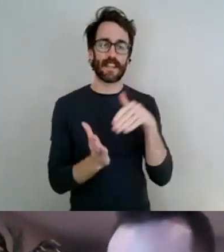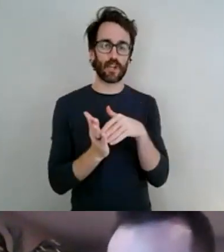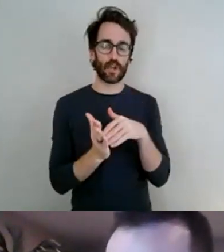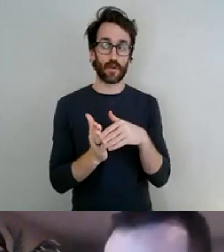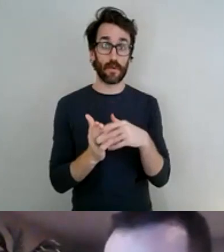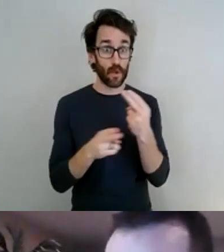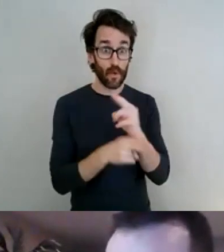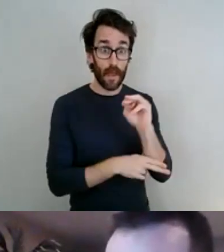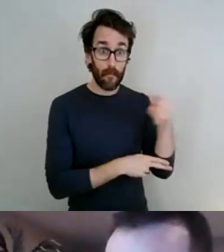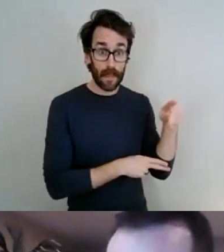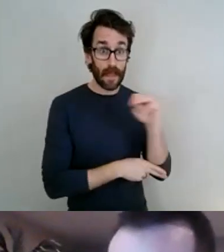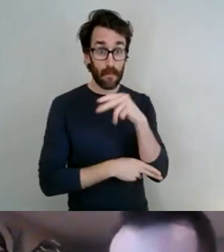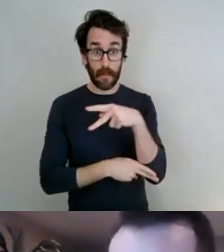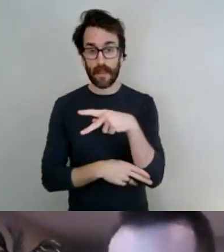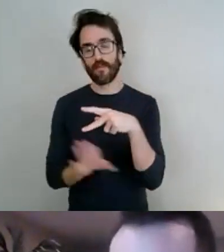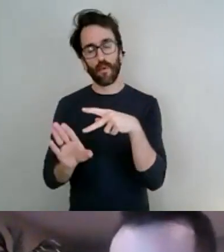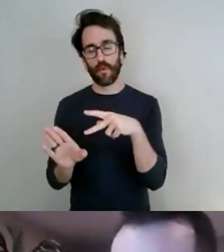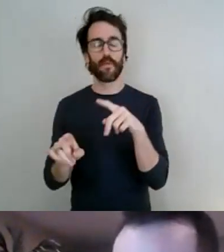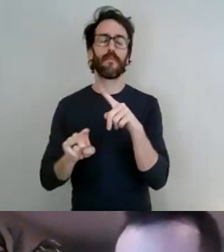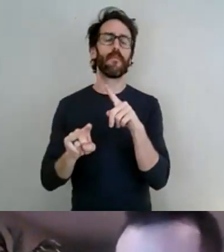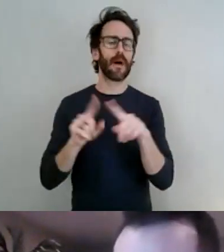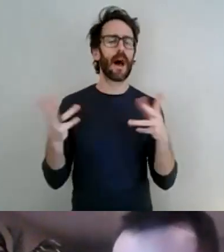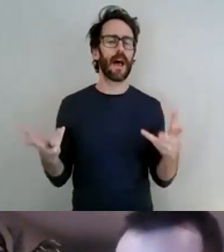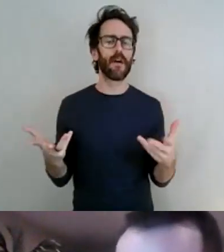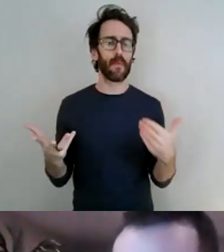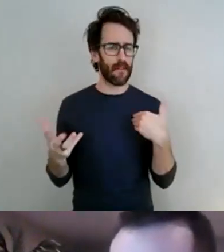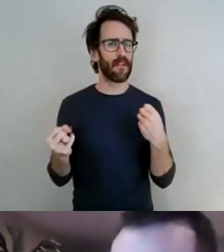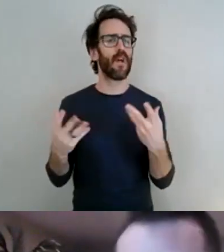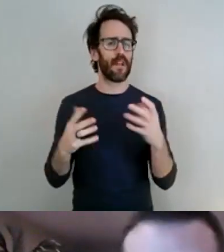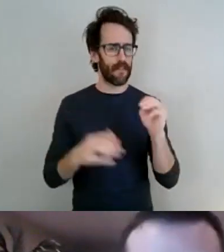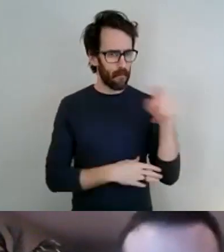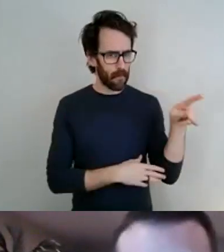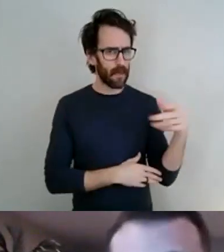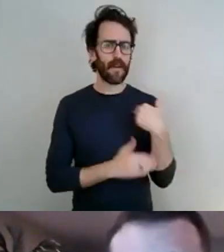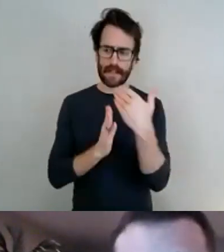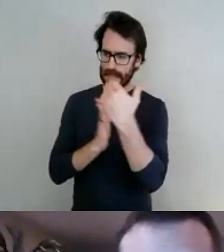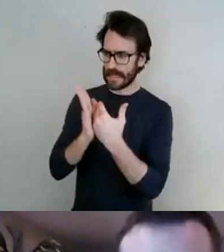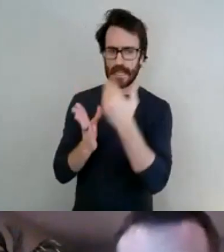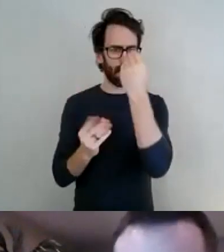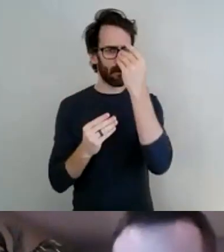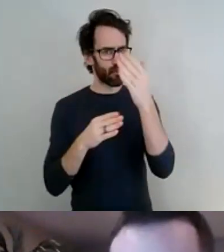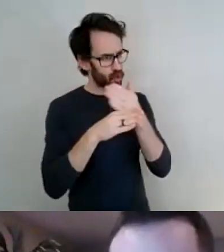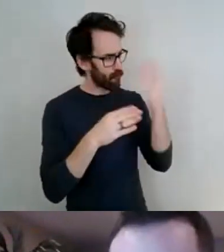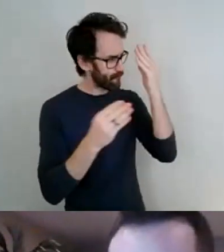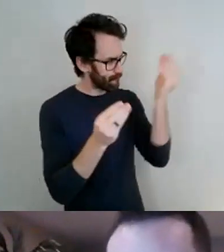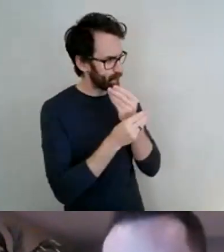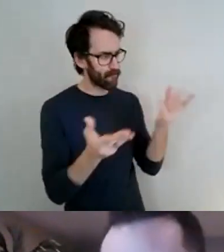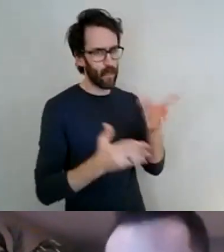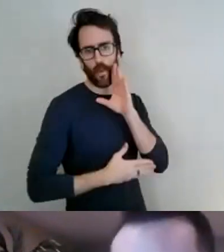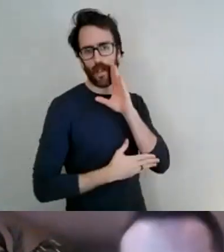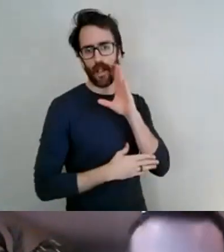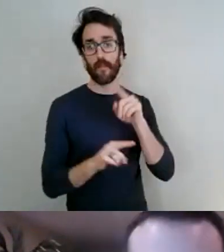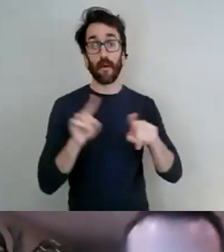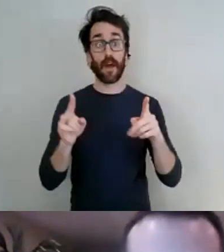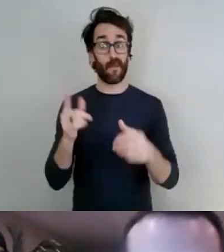we do have a lot of MPs on our list that we share information with. But the most common way